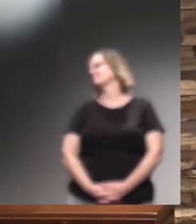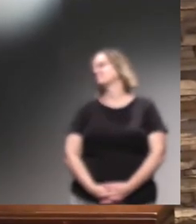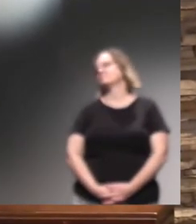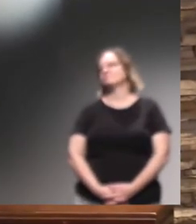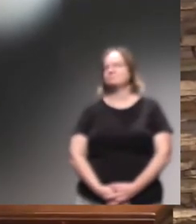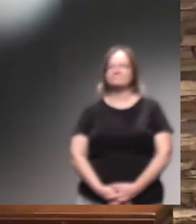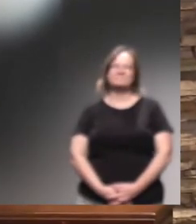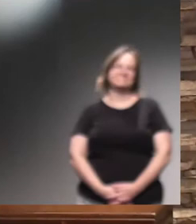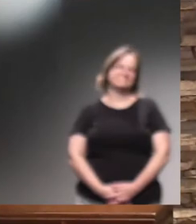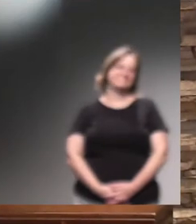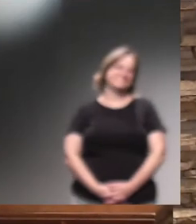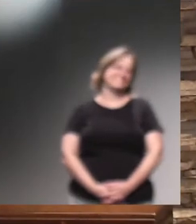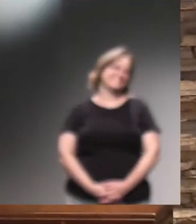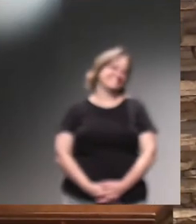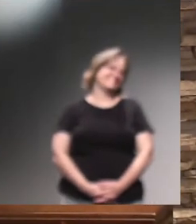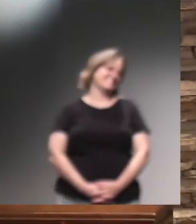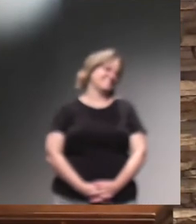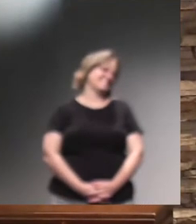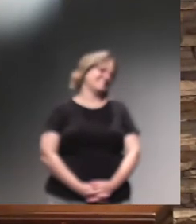Silence is fun, isn't it?